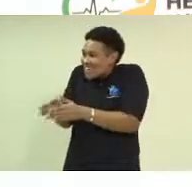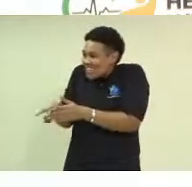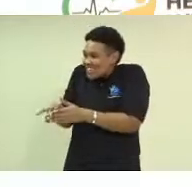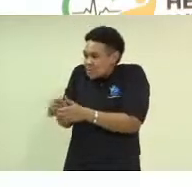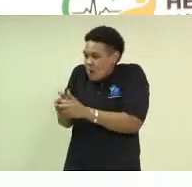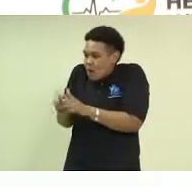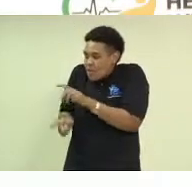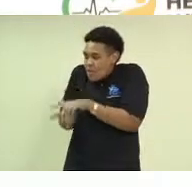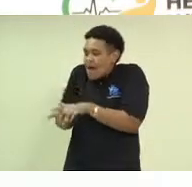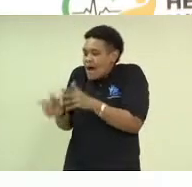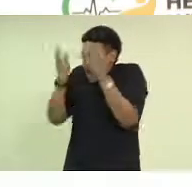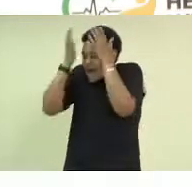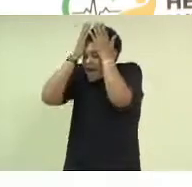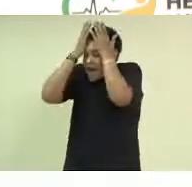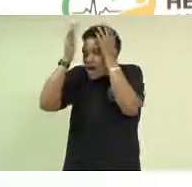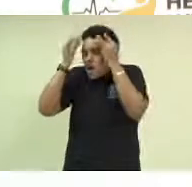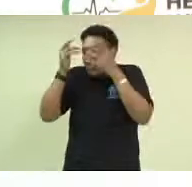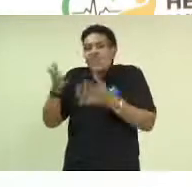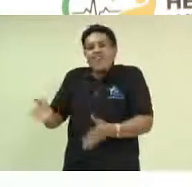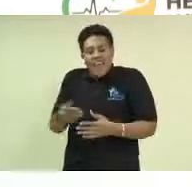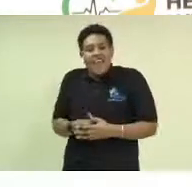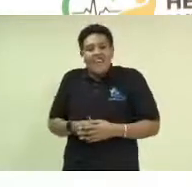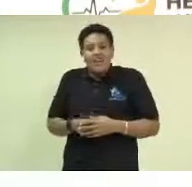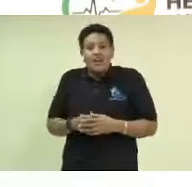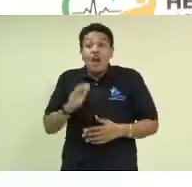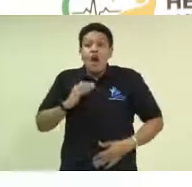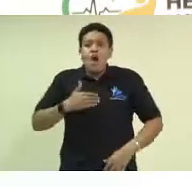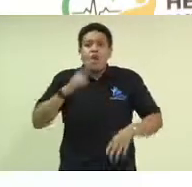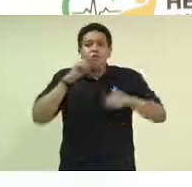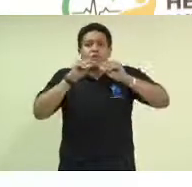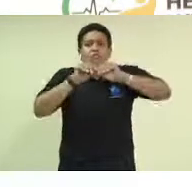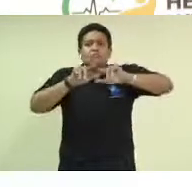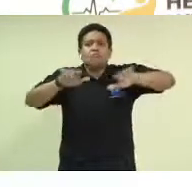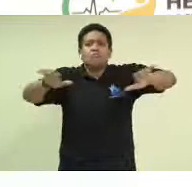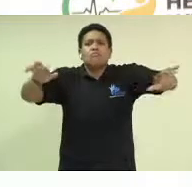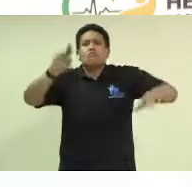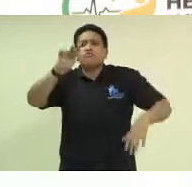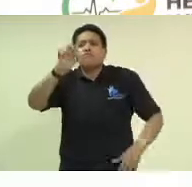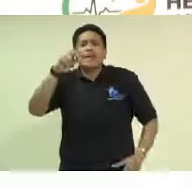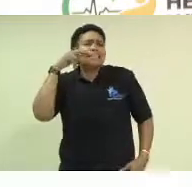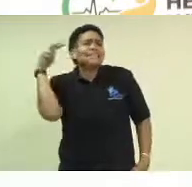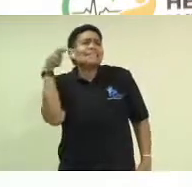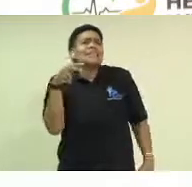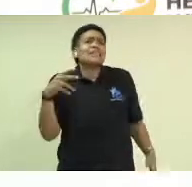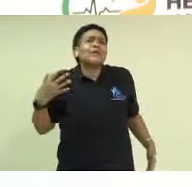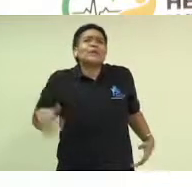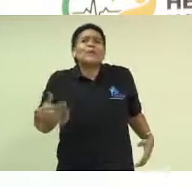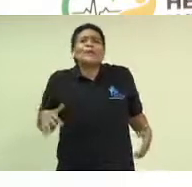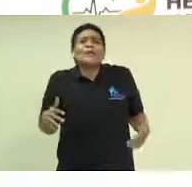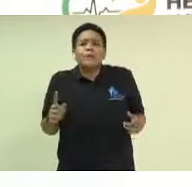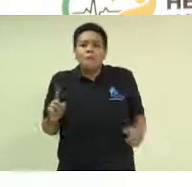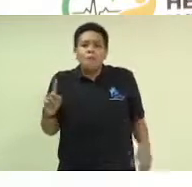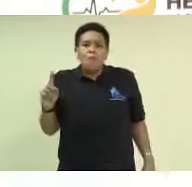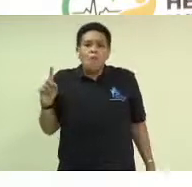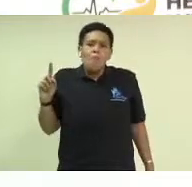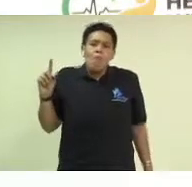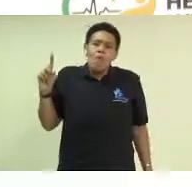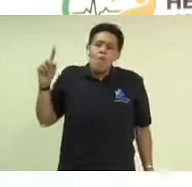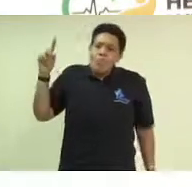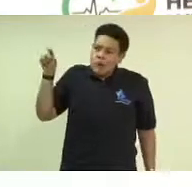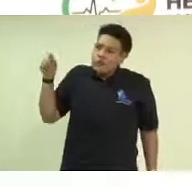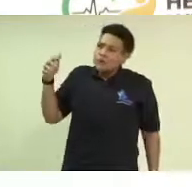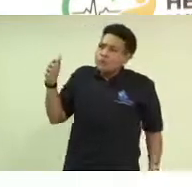is cause for concern. Our transmission rate is moving up, is